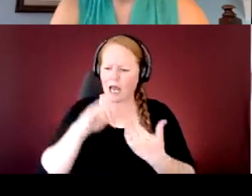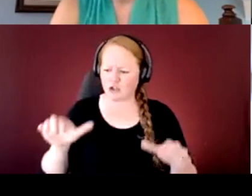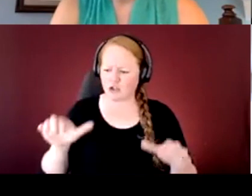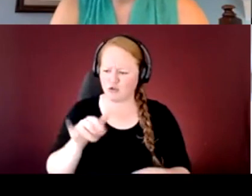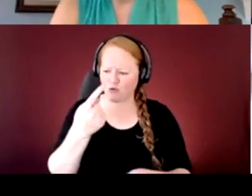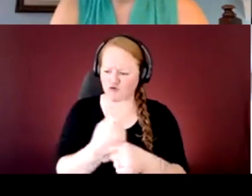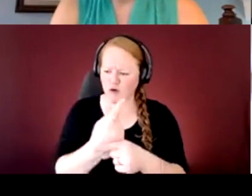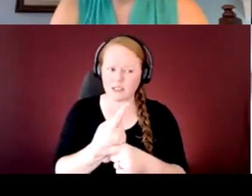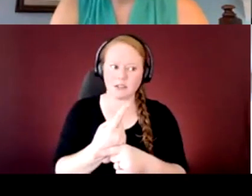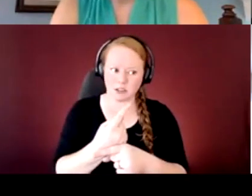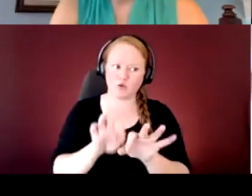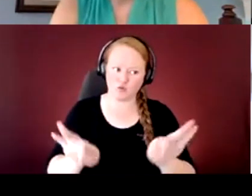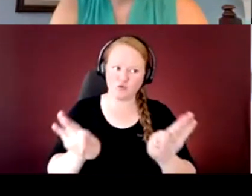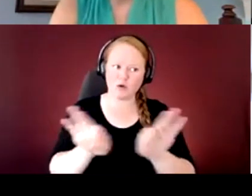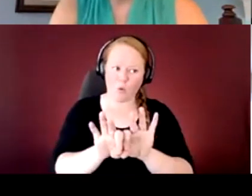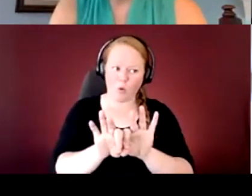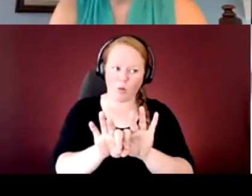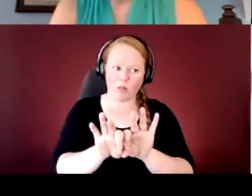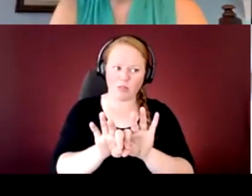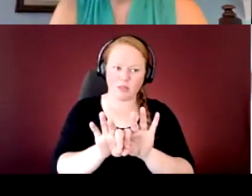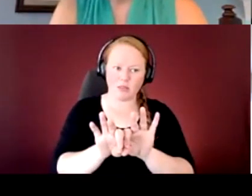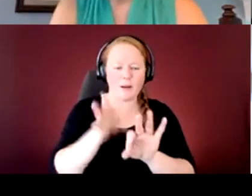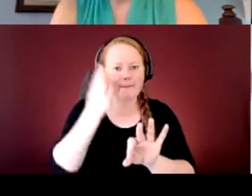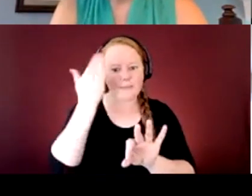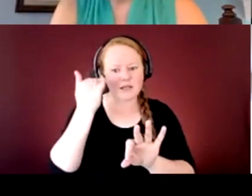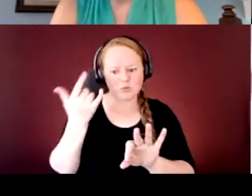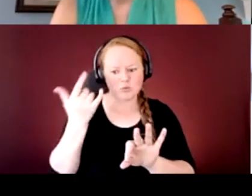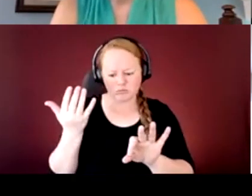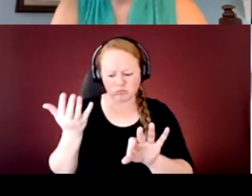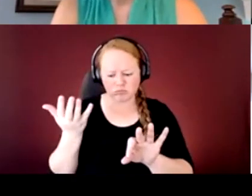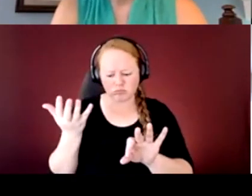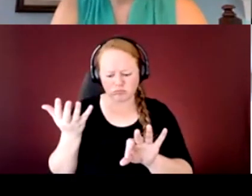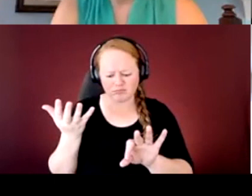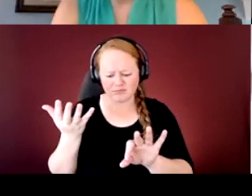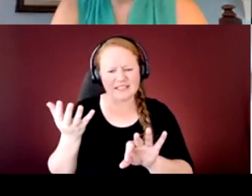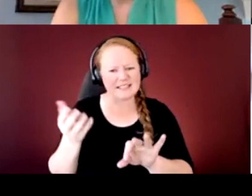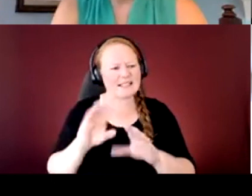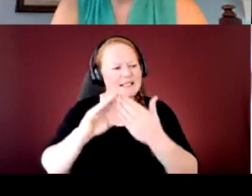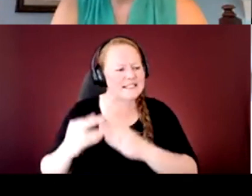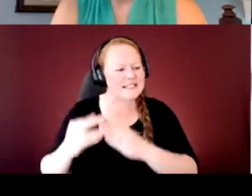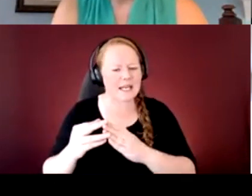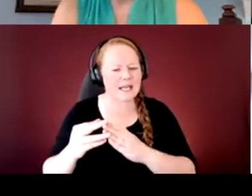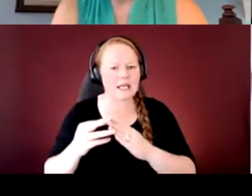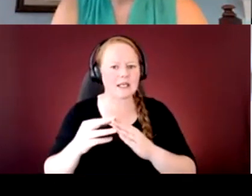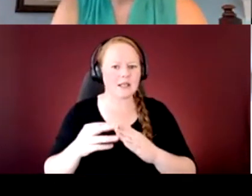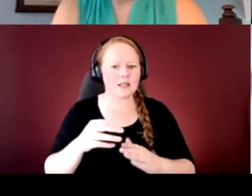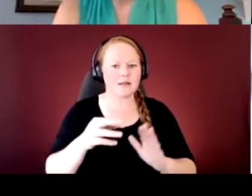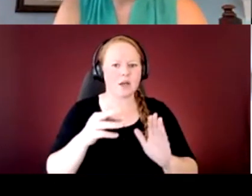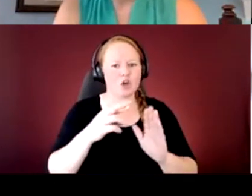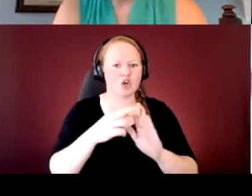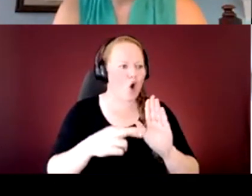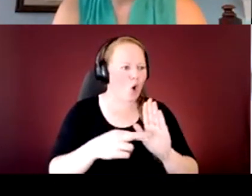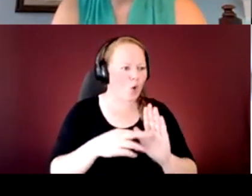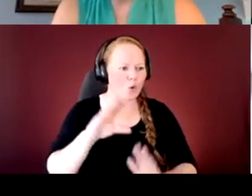be critical, because what's kind of laid out in the city code for that process is very basic. And I